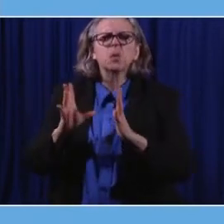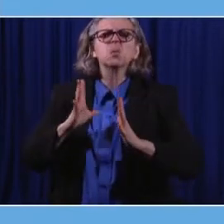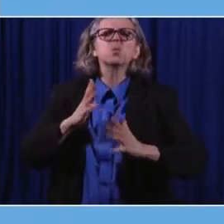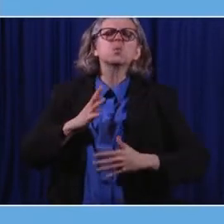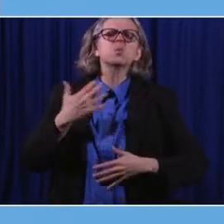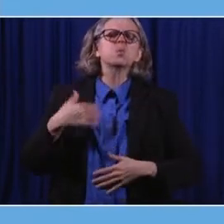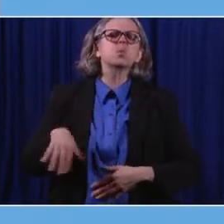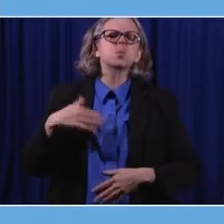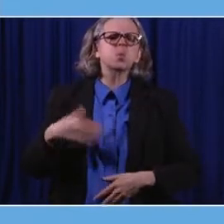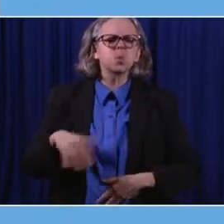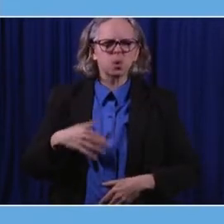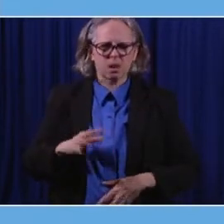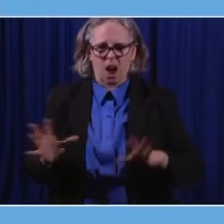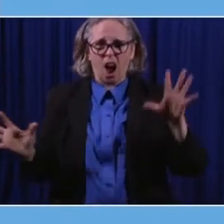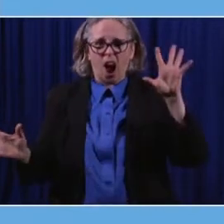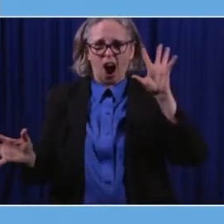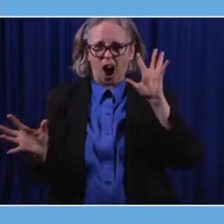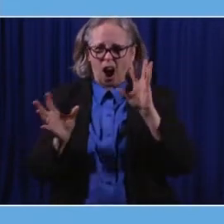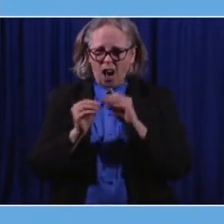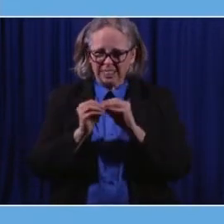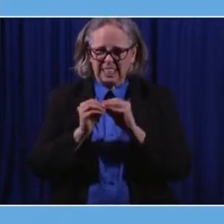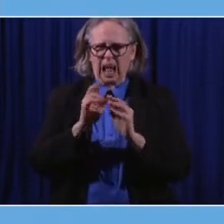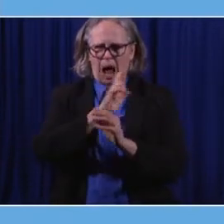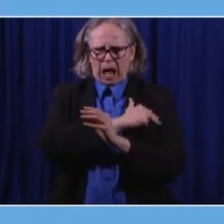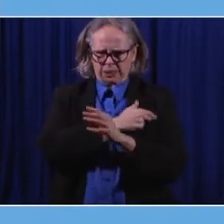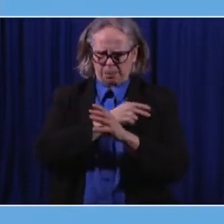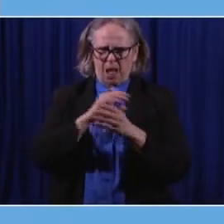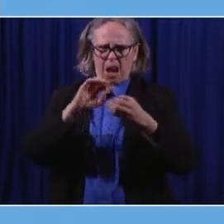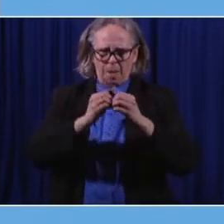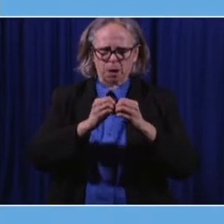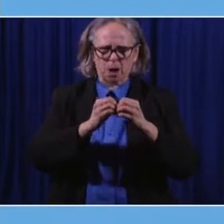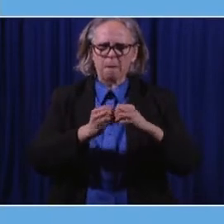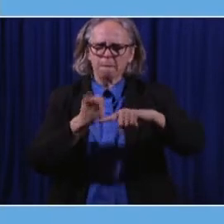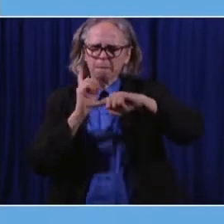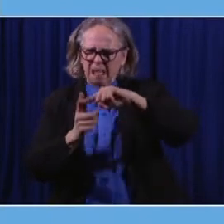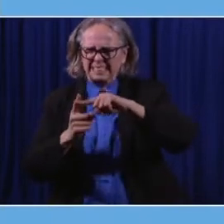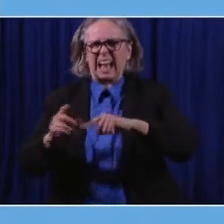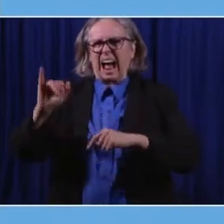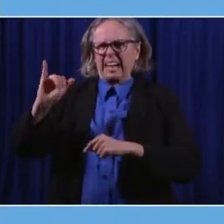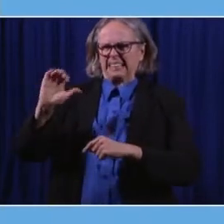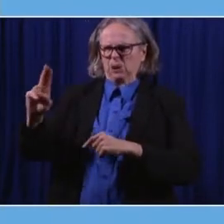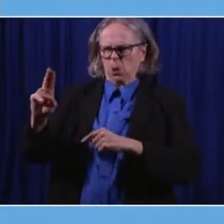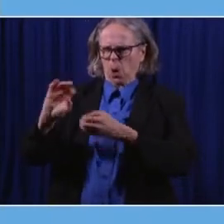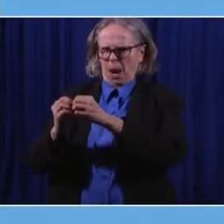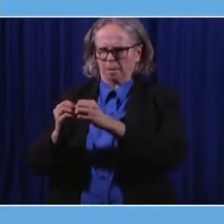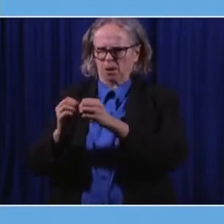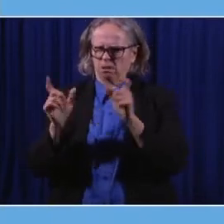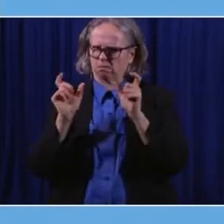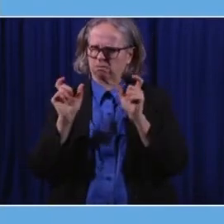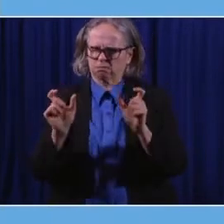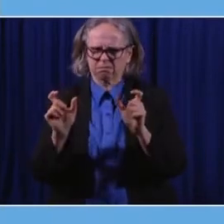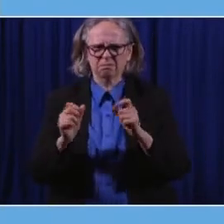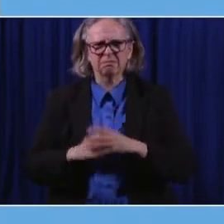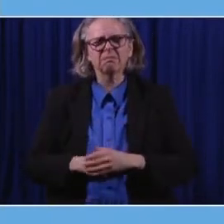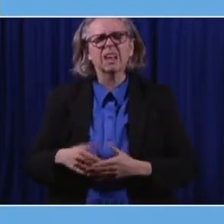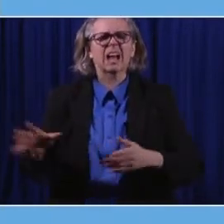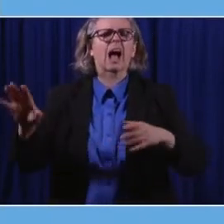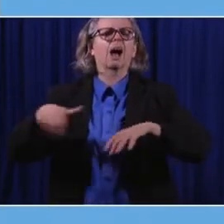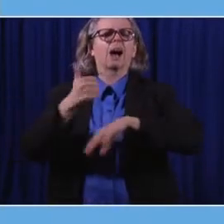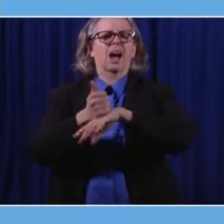patients hospitalized in the ICU or COVID-19 positive is averaged out over the past week. This is done